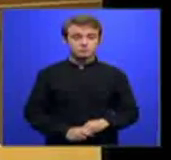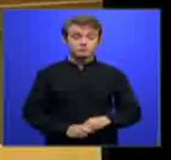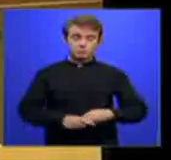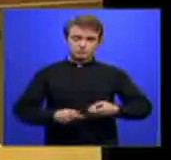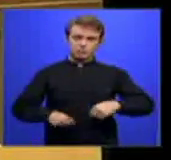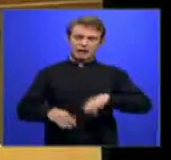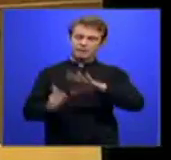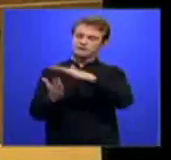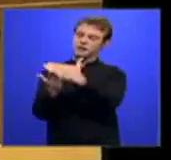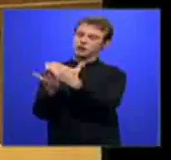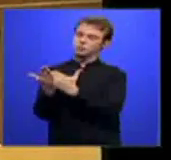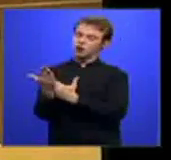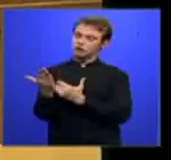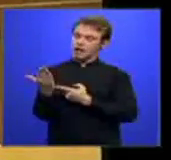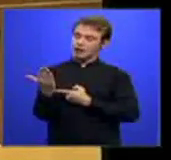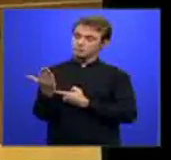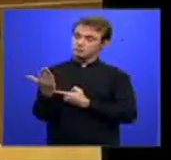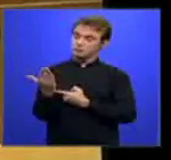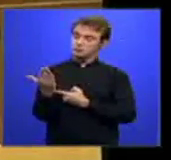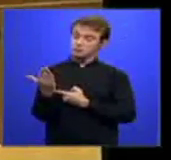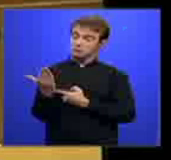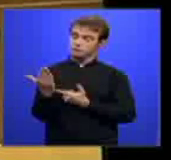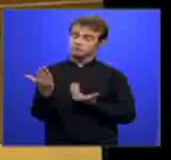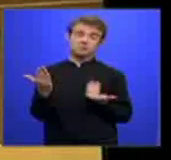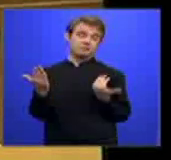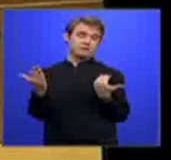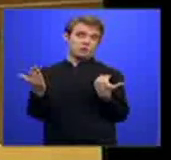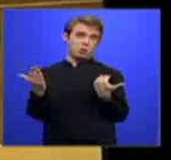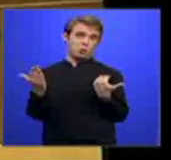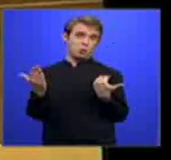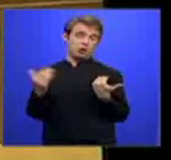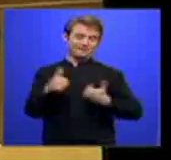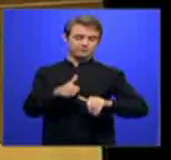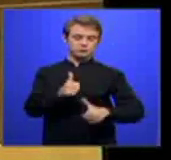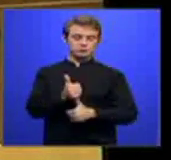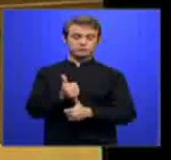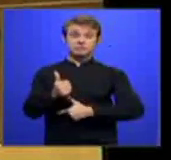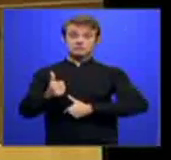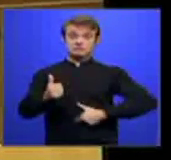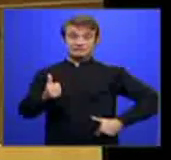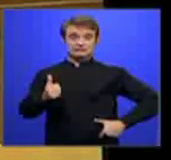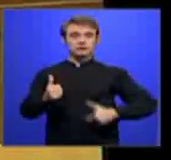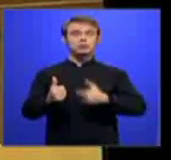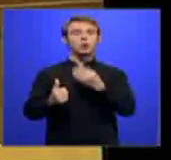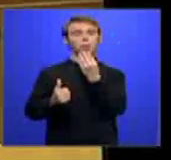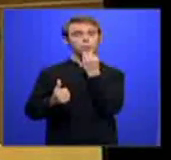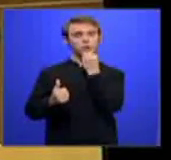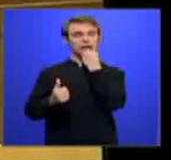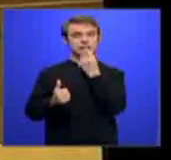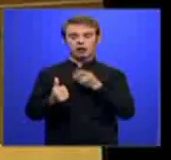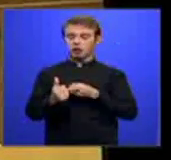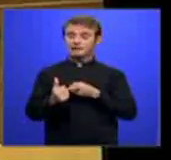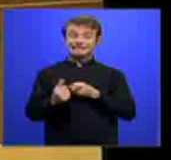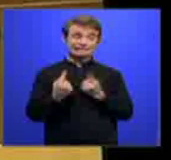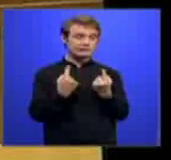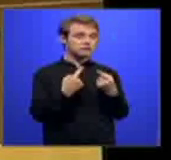program ahead of the State of the Nation address, Deputy President Motlanthe held a meeting